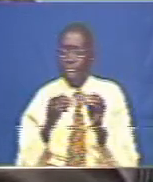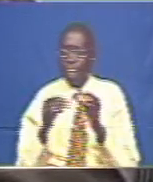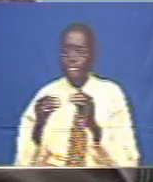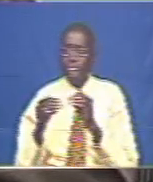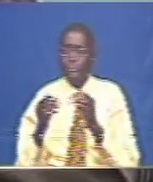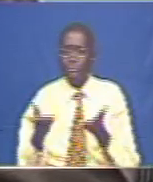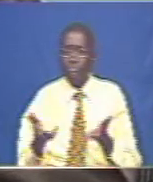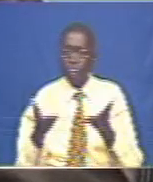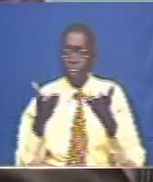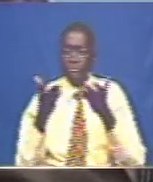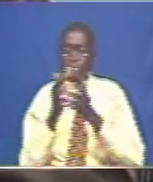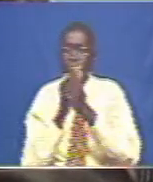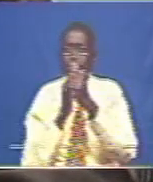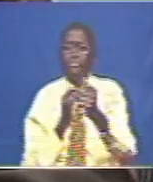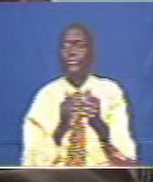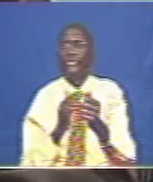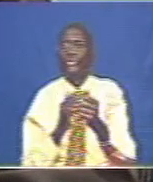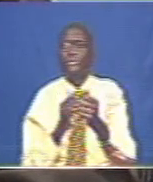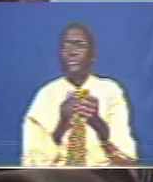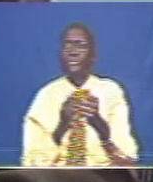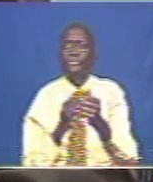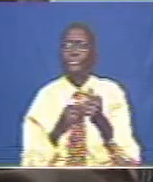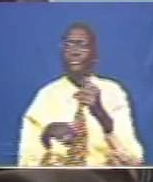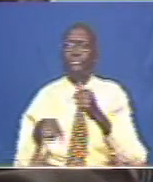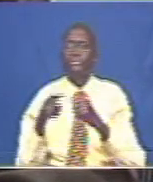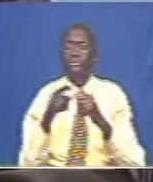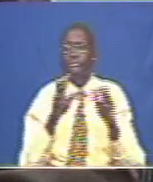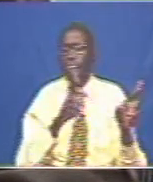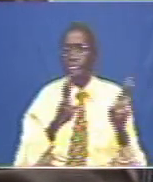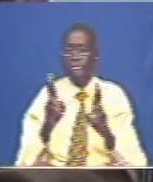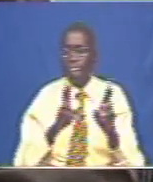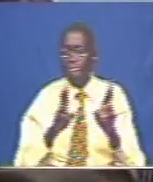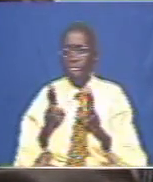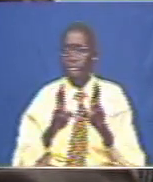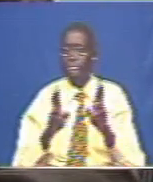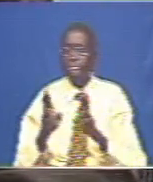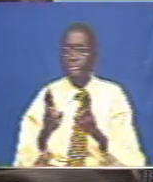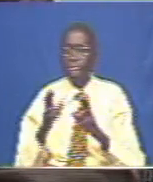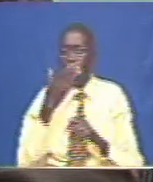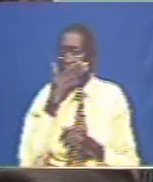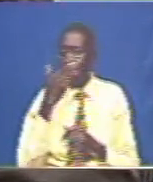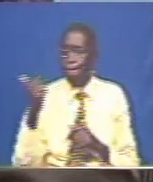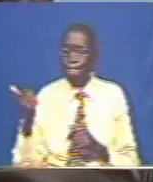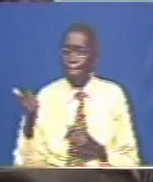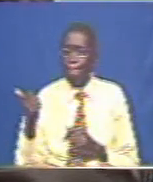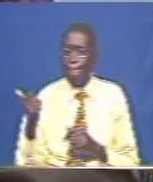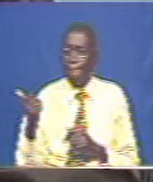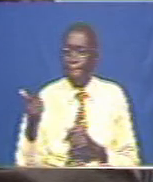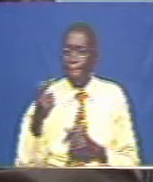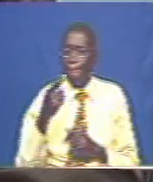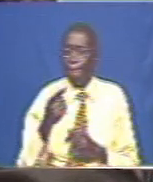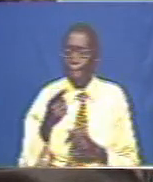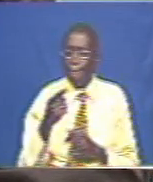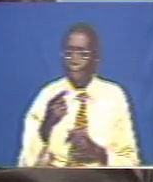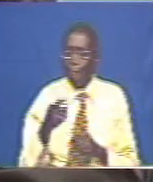maturing. It's maturing? Yes, and we are extremely ready and better positioned to be the